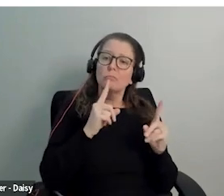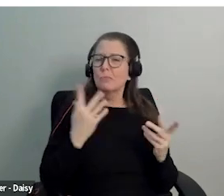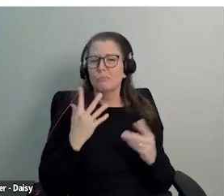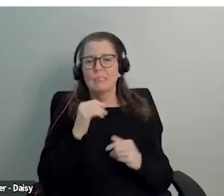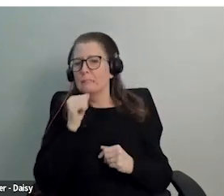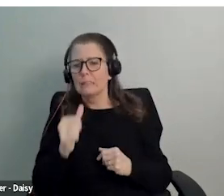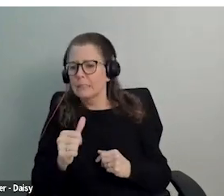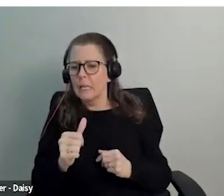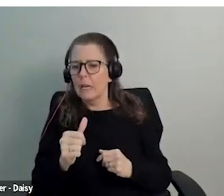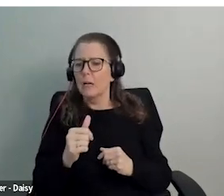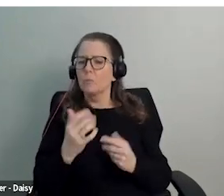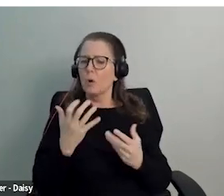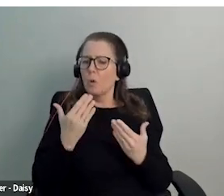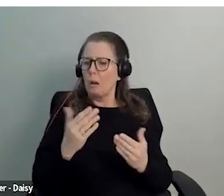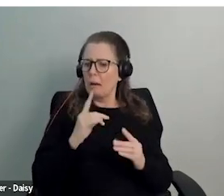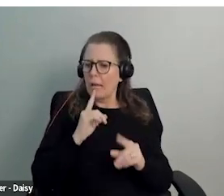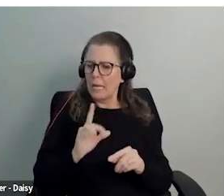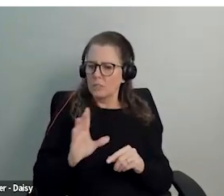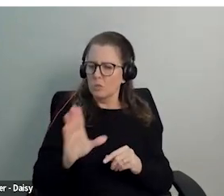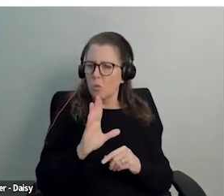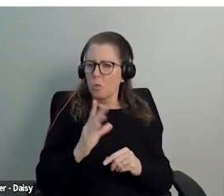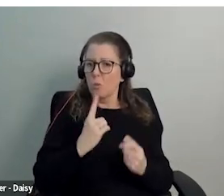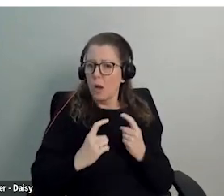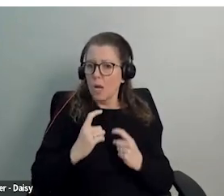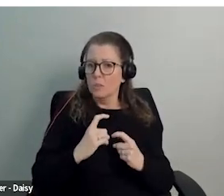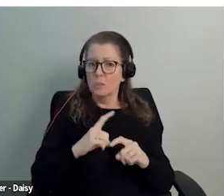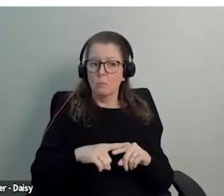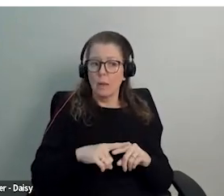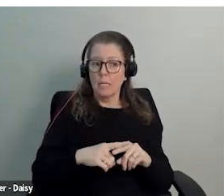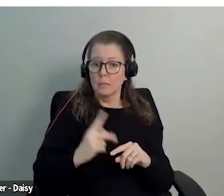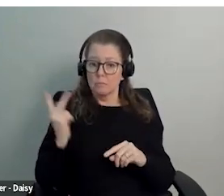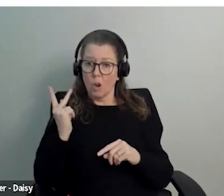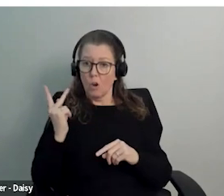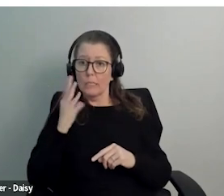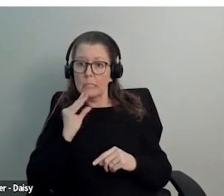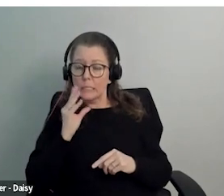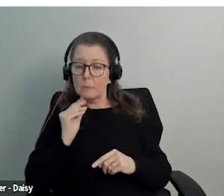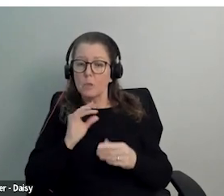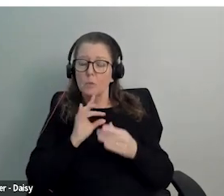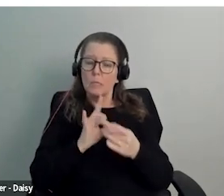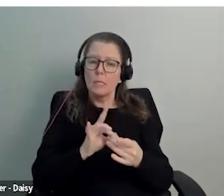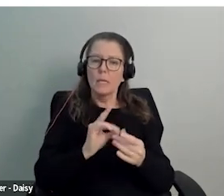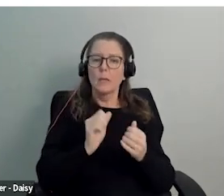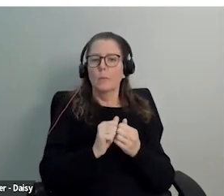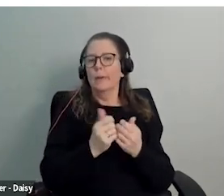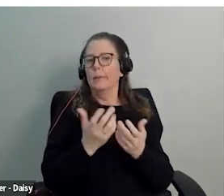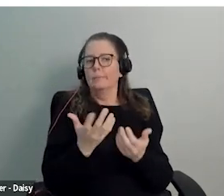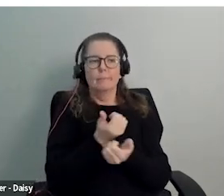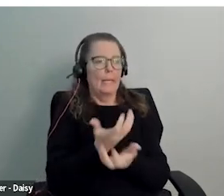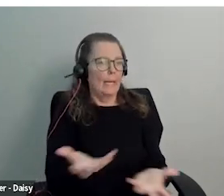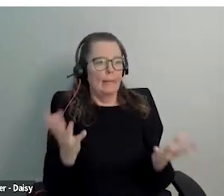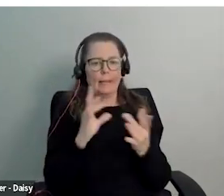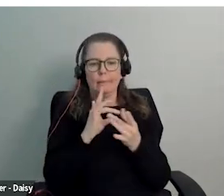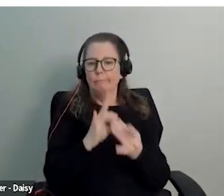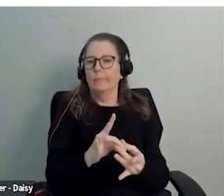working for you. And we'd love to answer any questions based off of our experiences that you have relating to anything as it